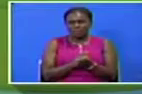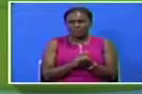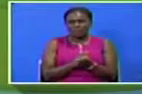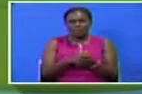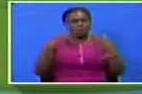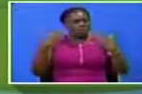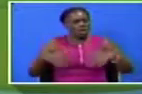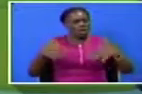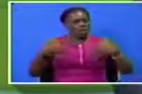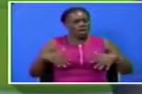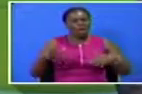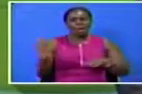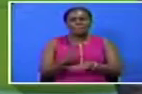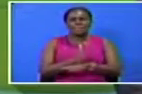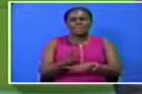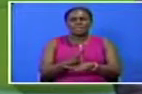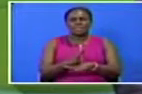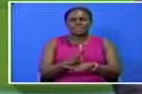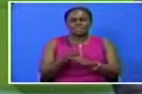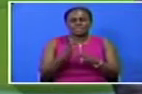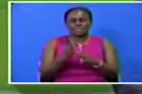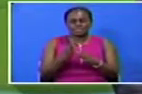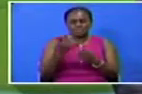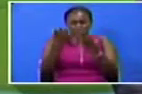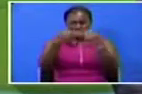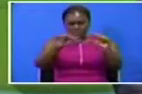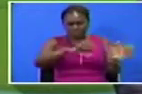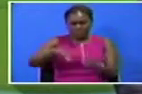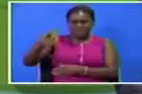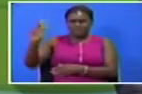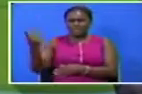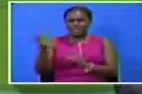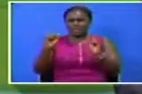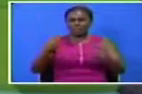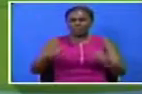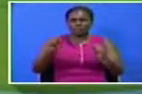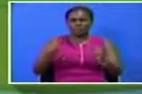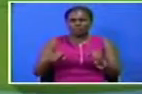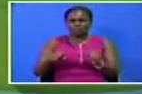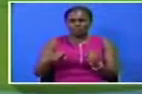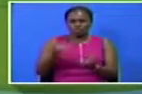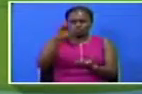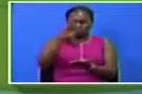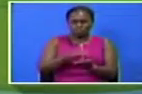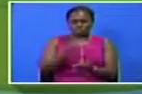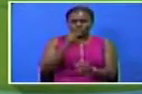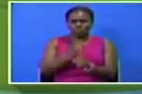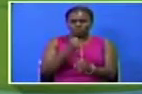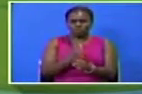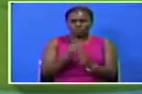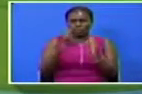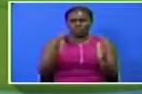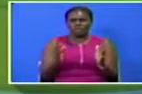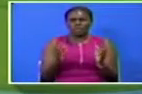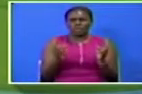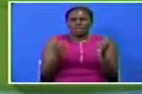Quite a behave of activity there for the president. Well, moving on, Kenya could slash its job deficit by a large margin if its